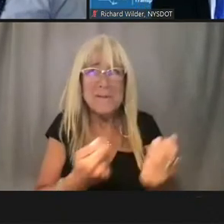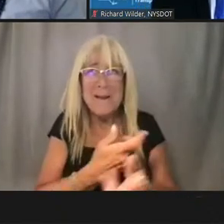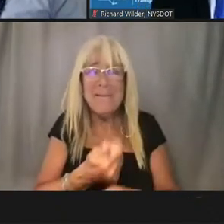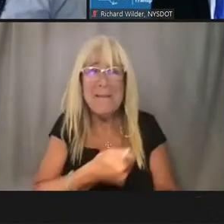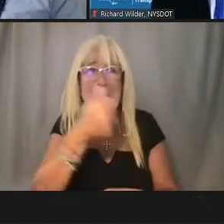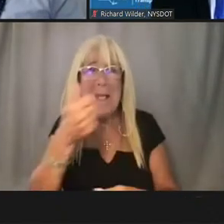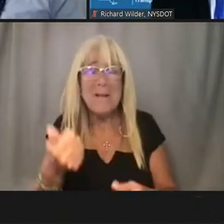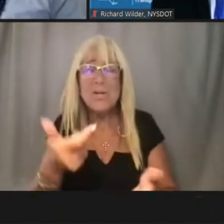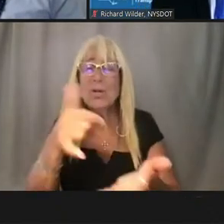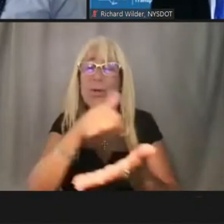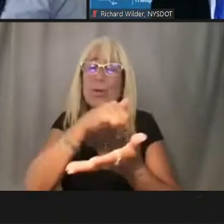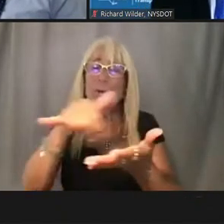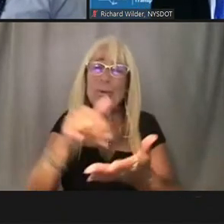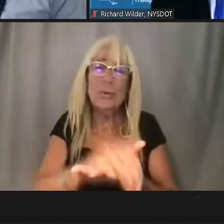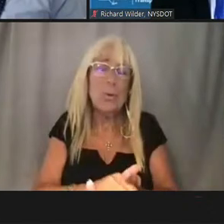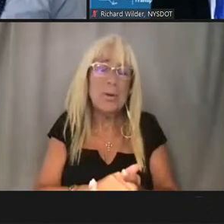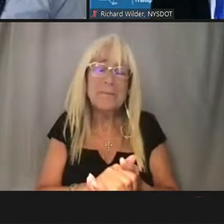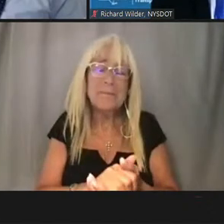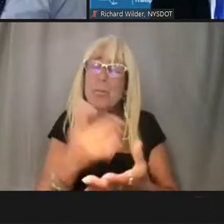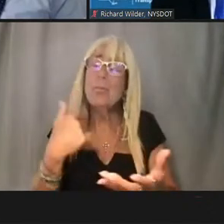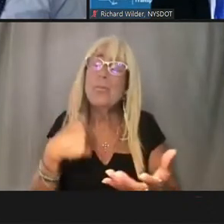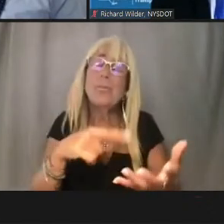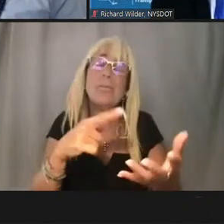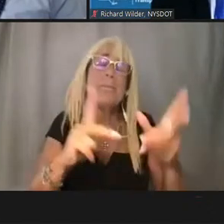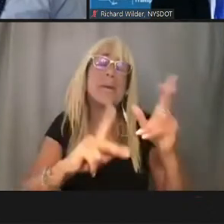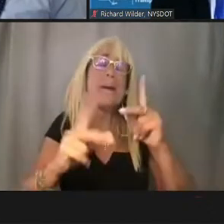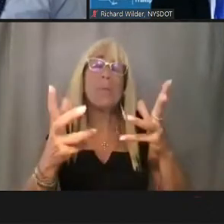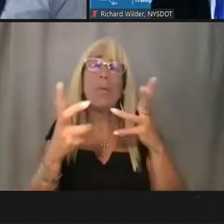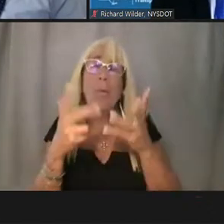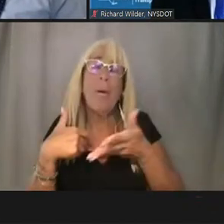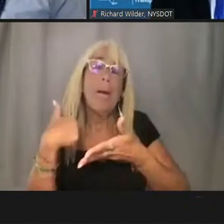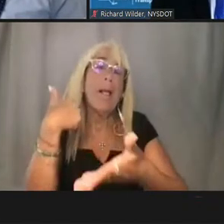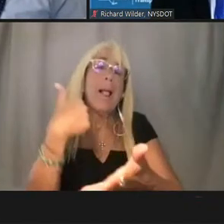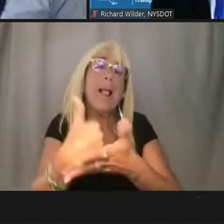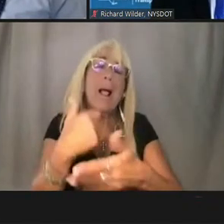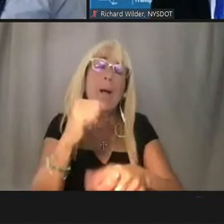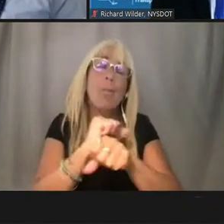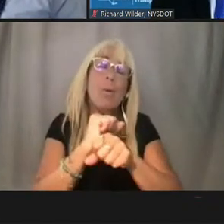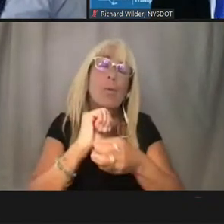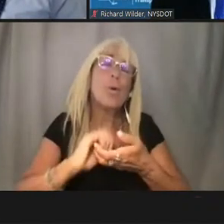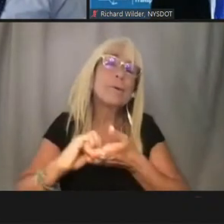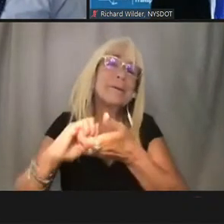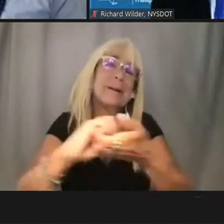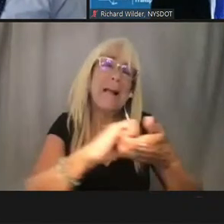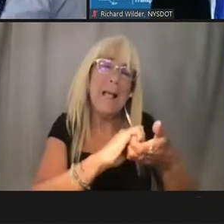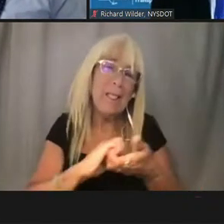New Yorkers want to help we we all work together